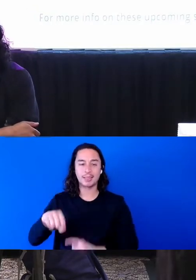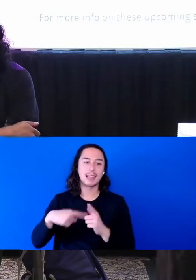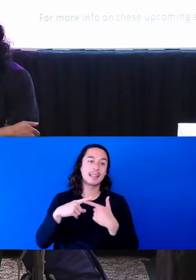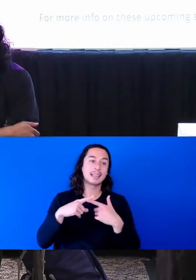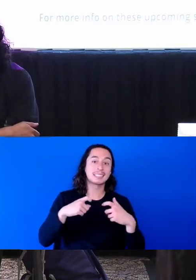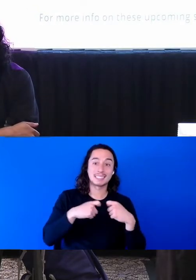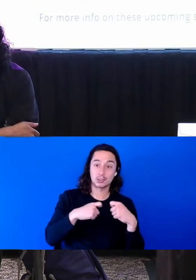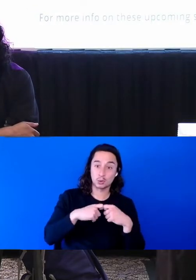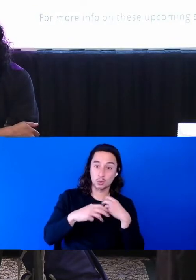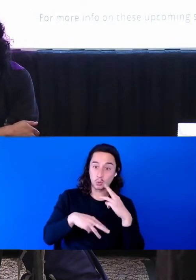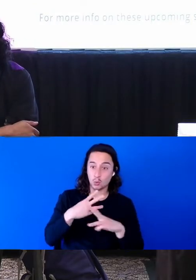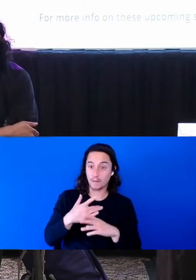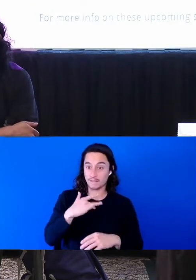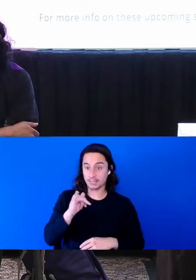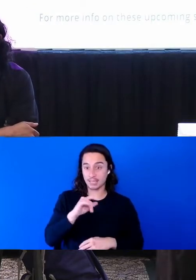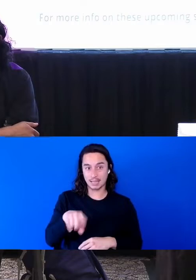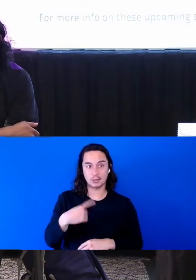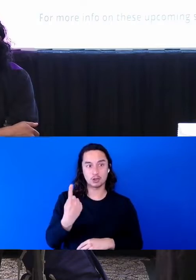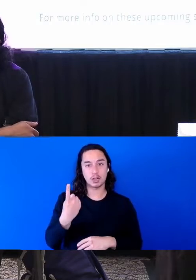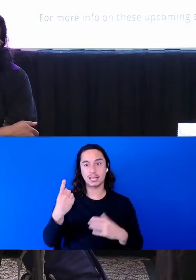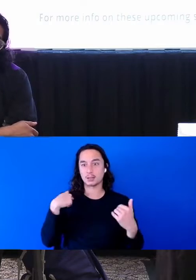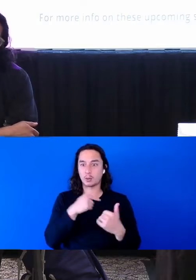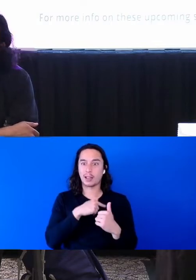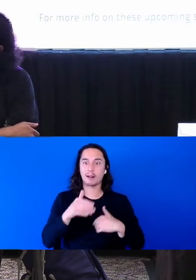like just the soup that we're swimming in right now,